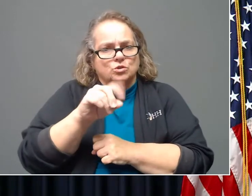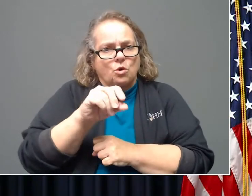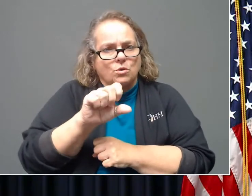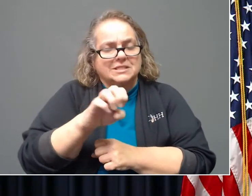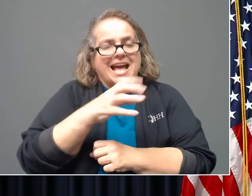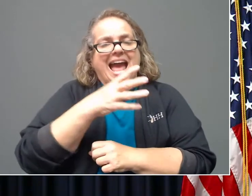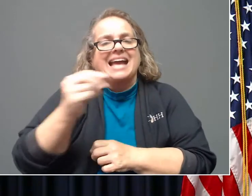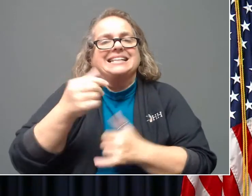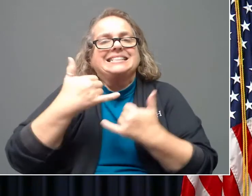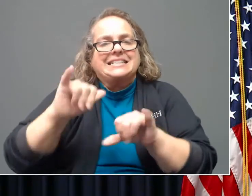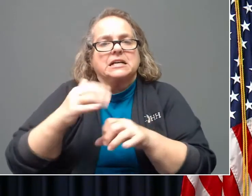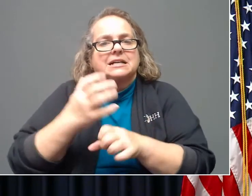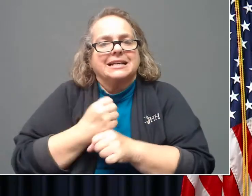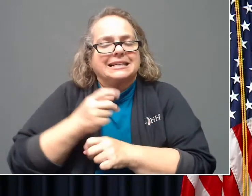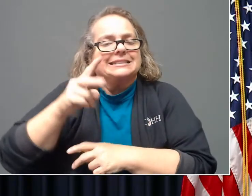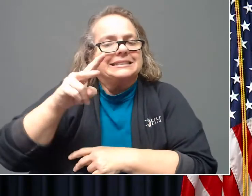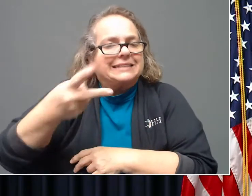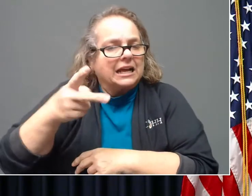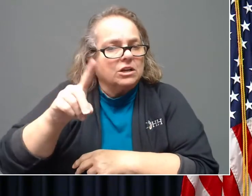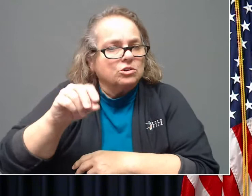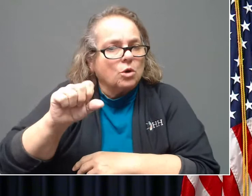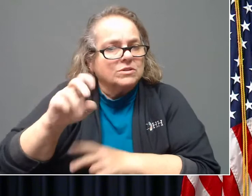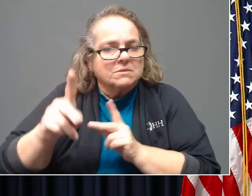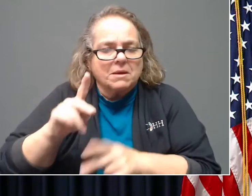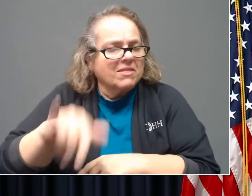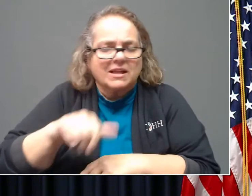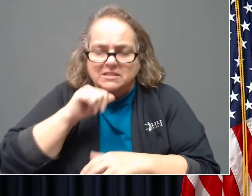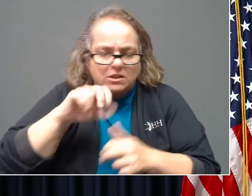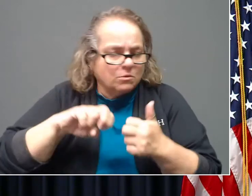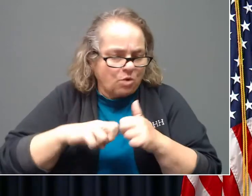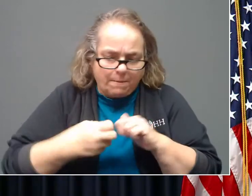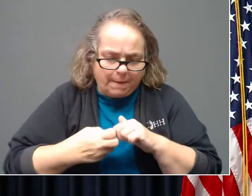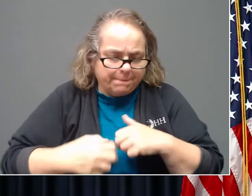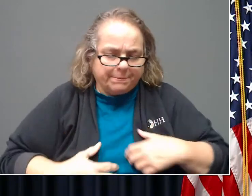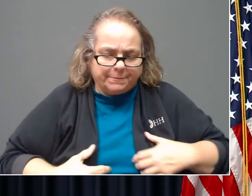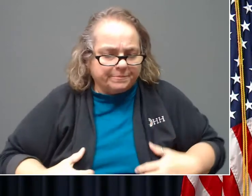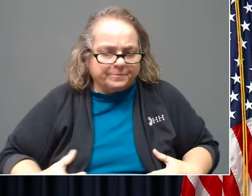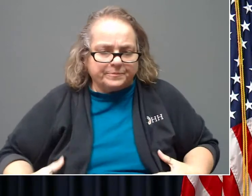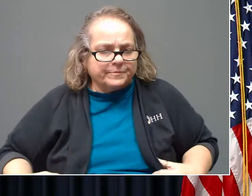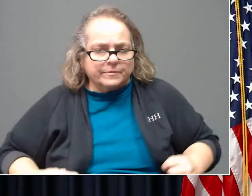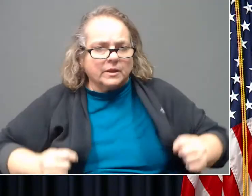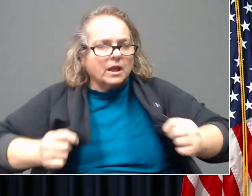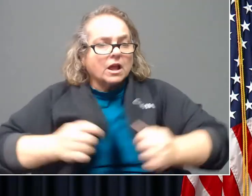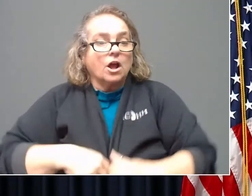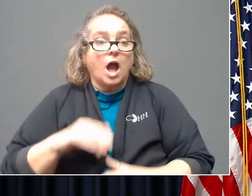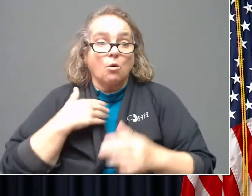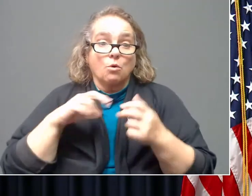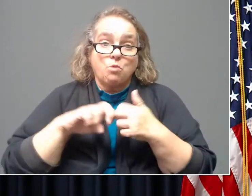people. So that's not our problem. Our problem is we can't do enough of both.